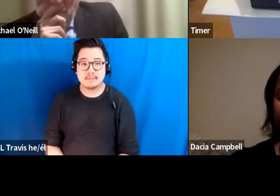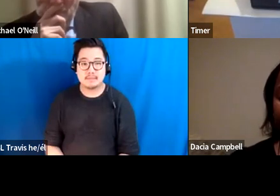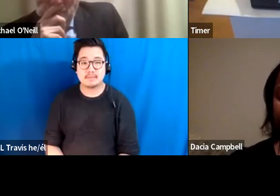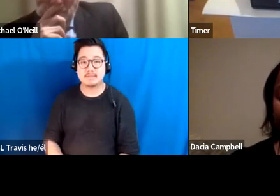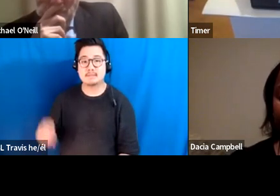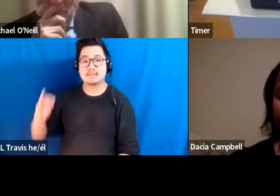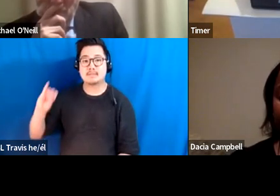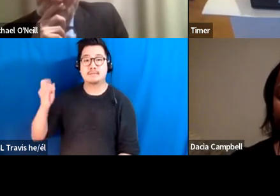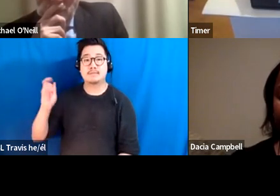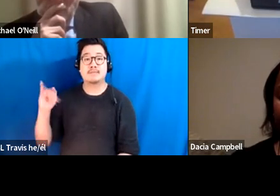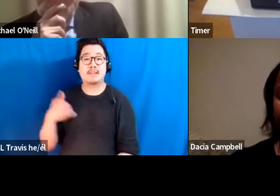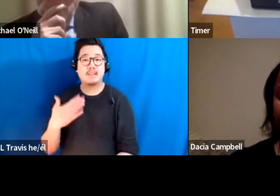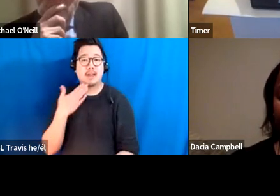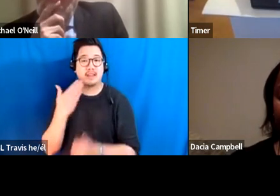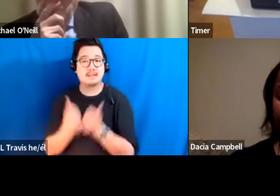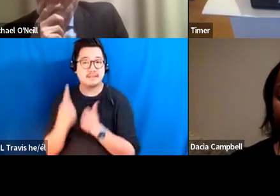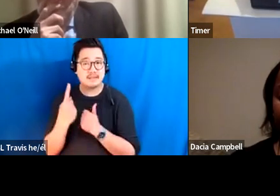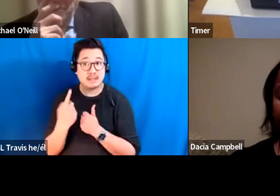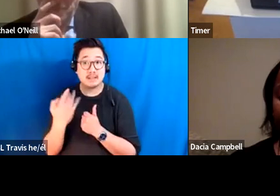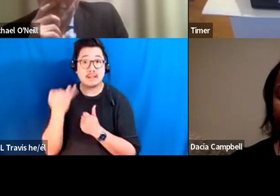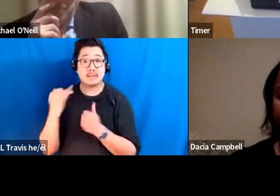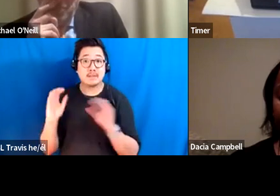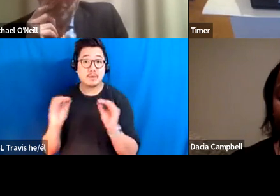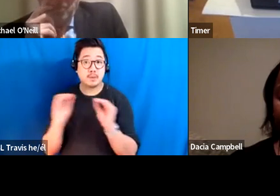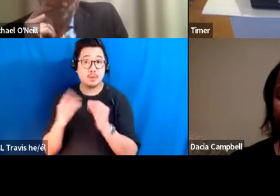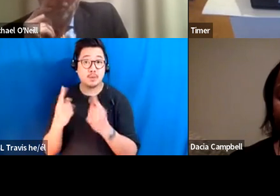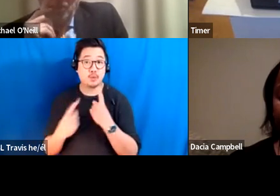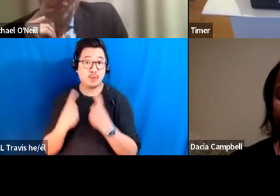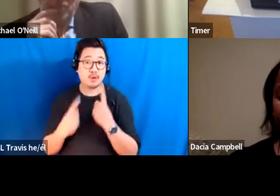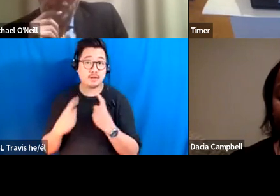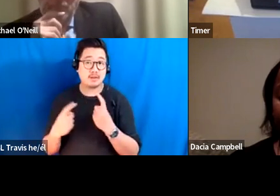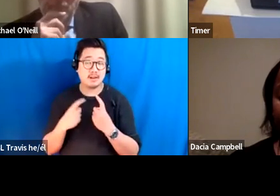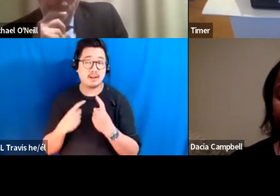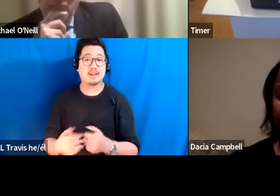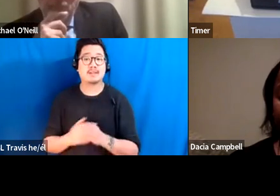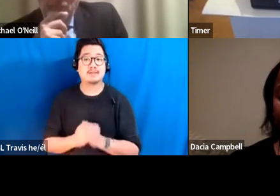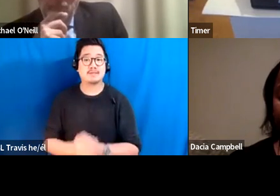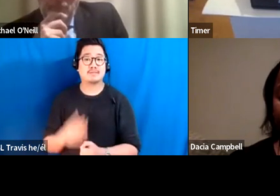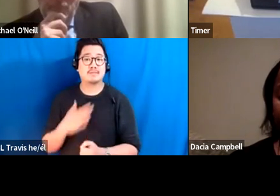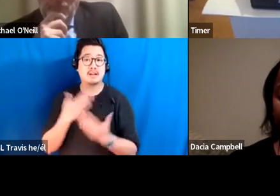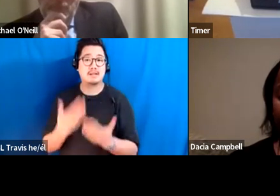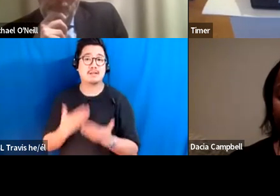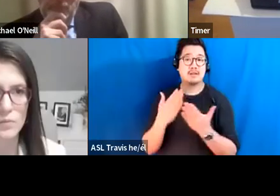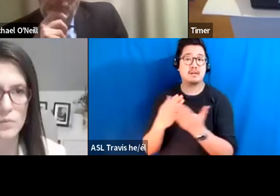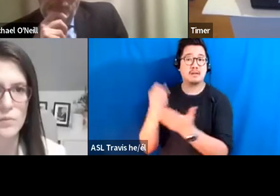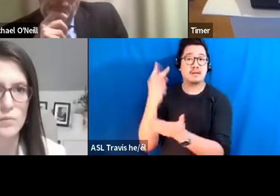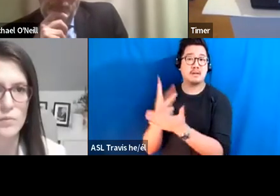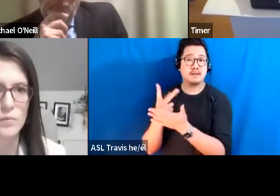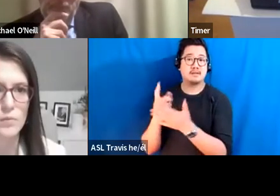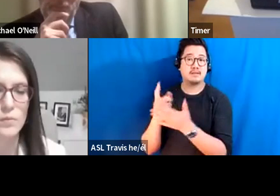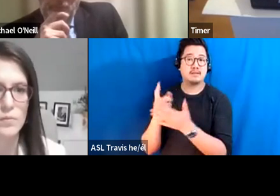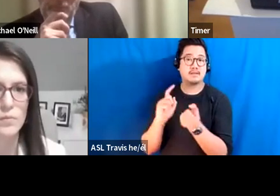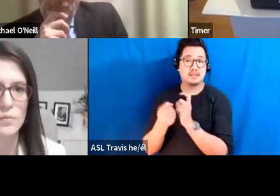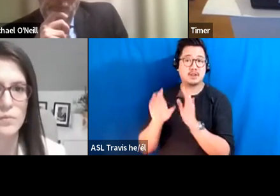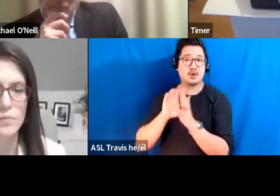thank you everyone uh if if there are no further questions i'd like to entertain a motion to approve the revised code of conflict